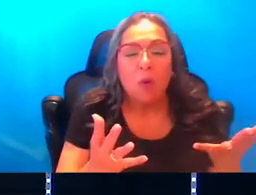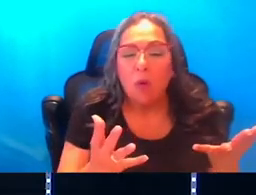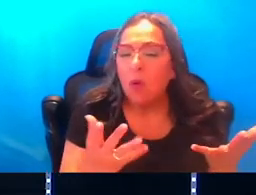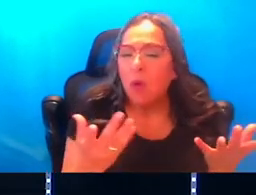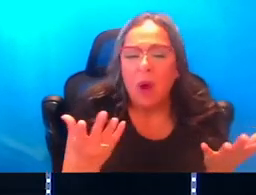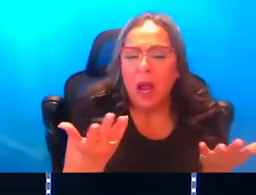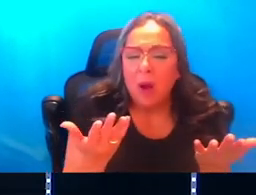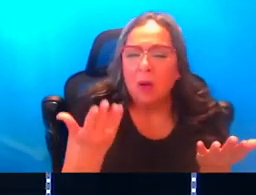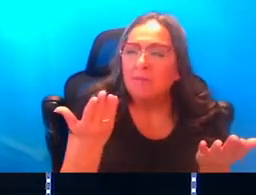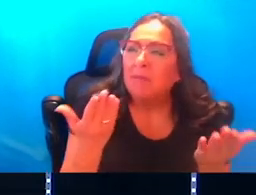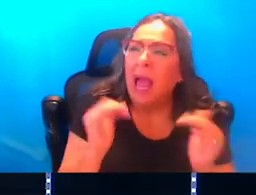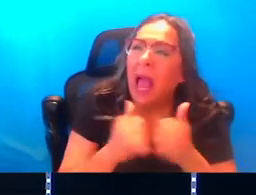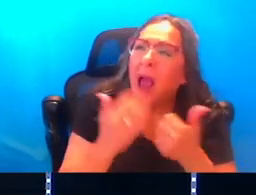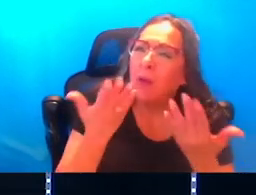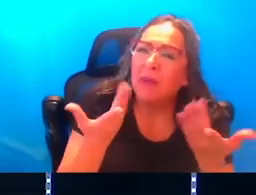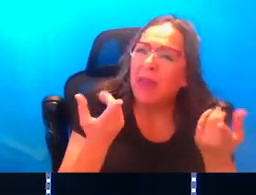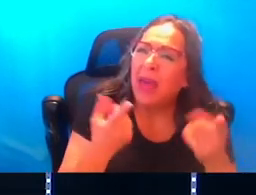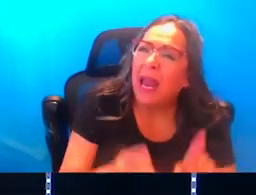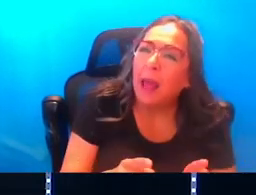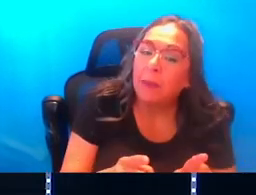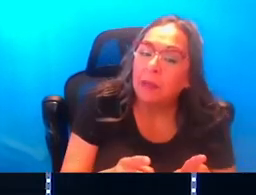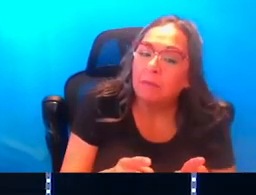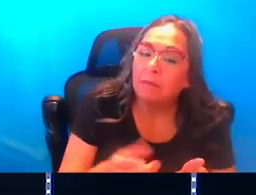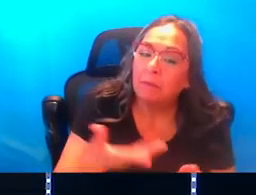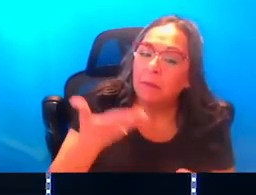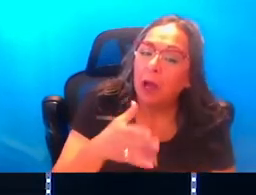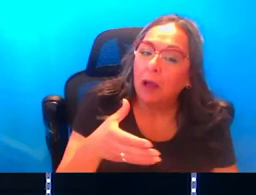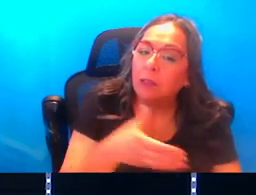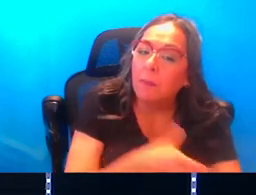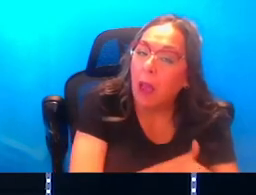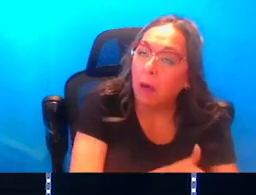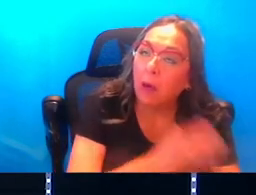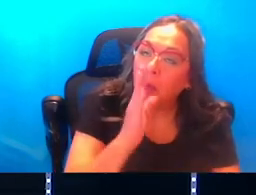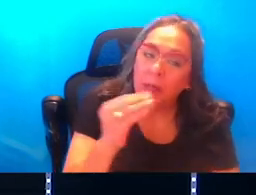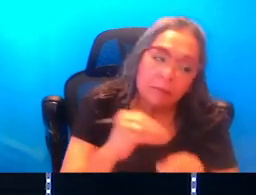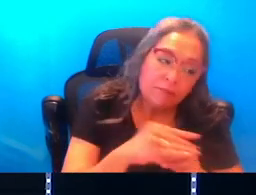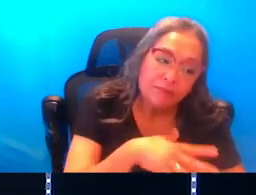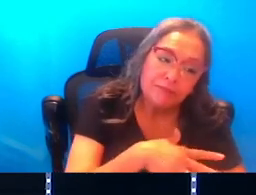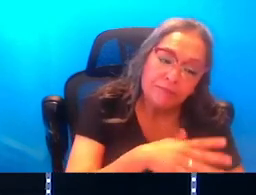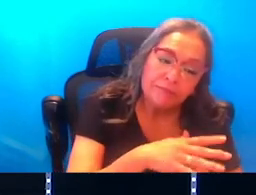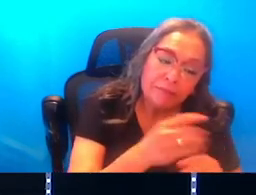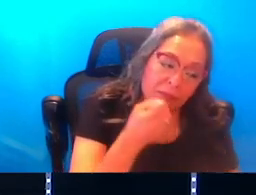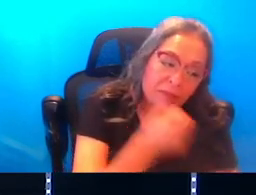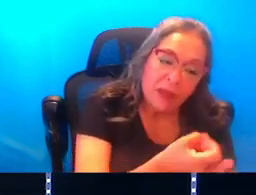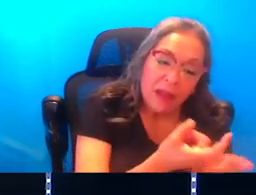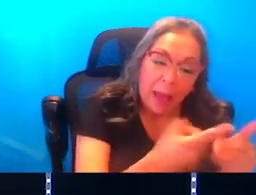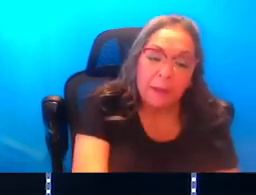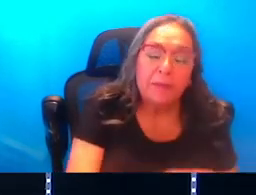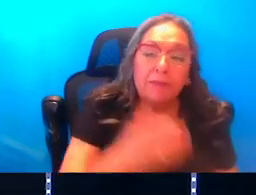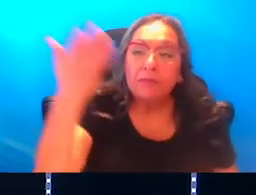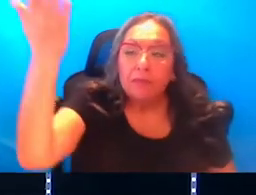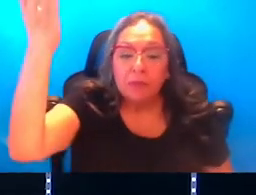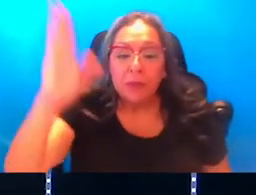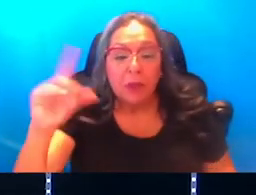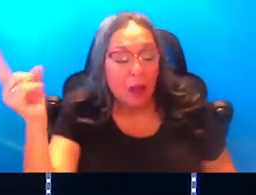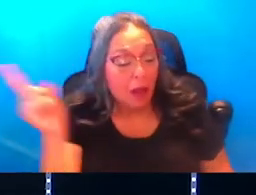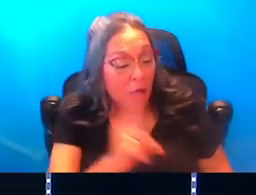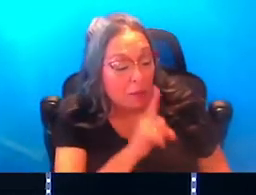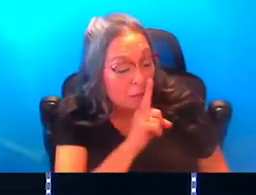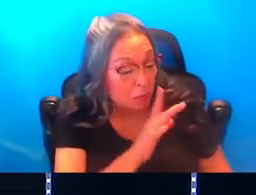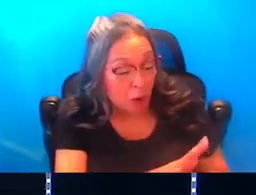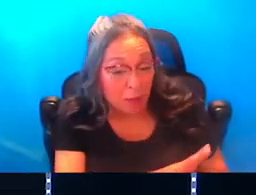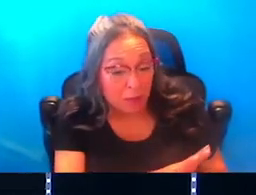this going to happen? The power of God. And the power of God is the only way it's going to be able to happen. So God comes and makes his promise to him.